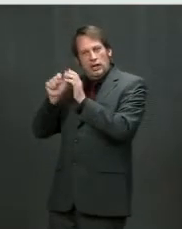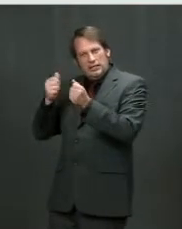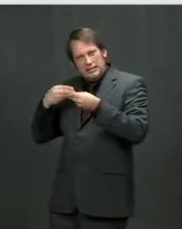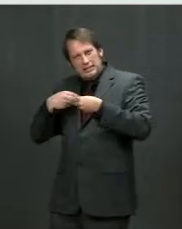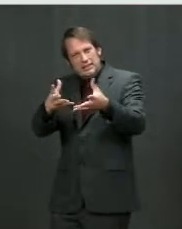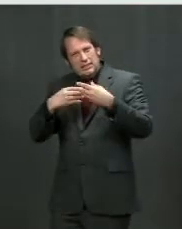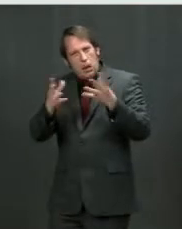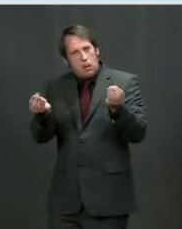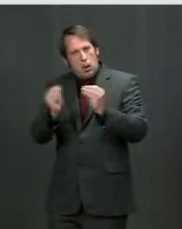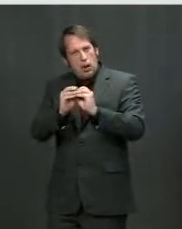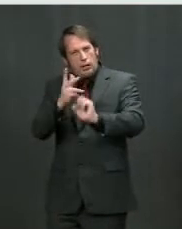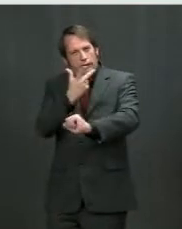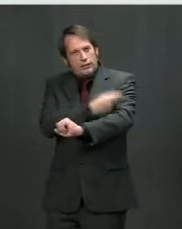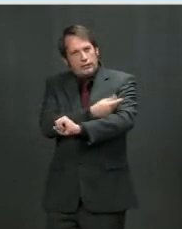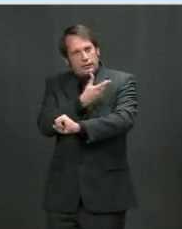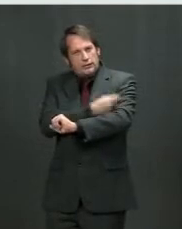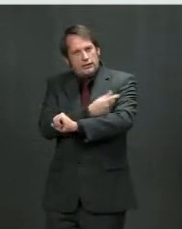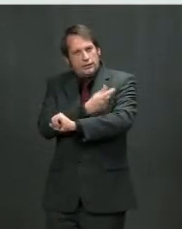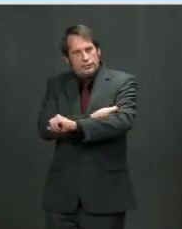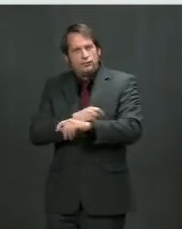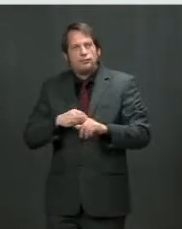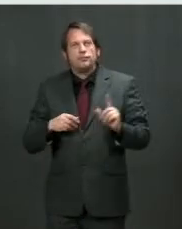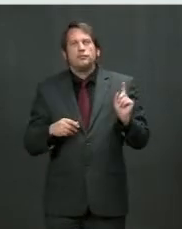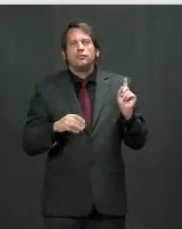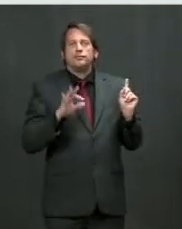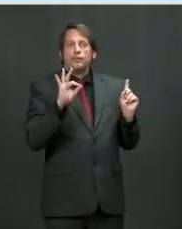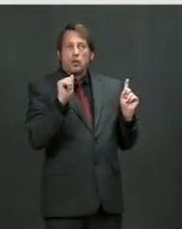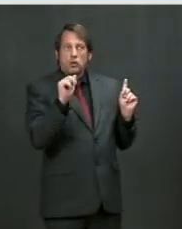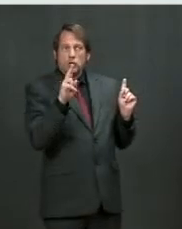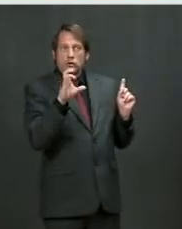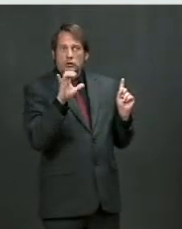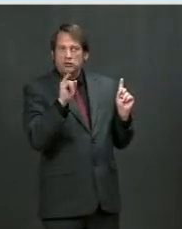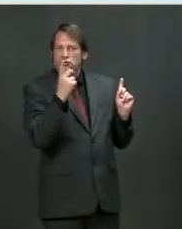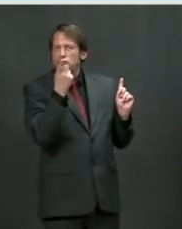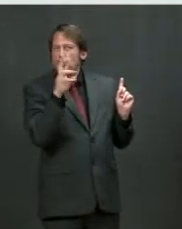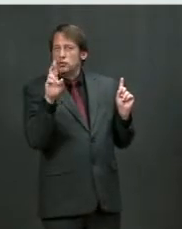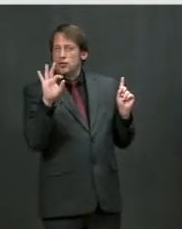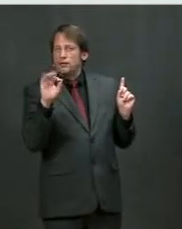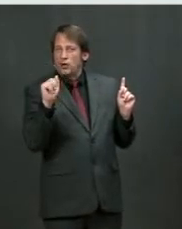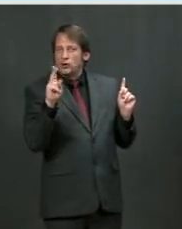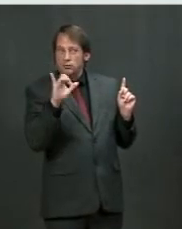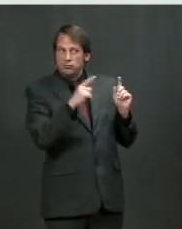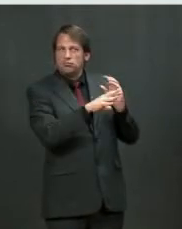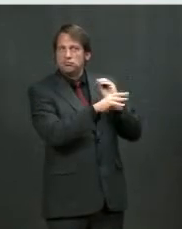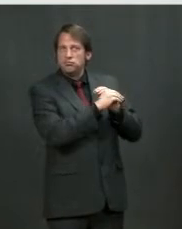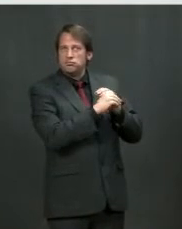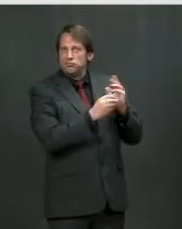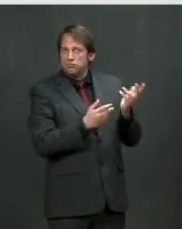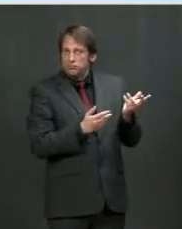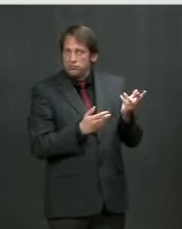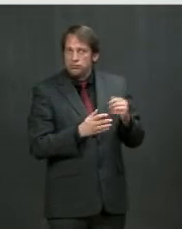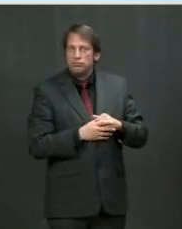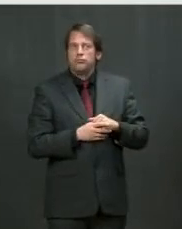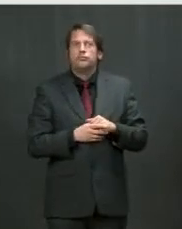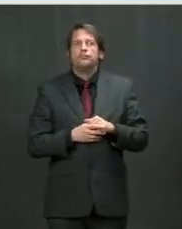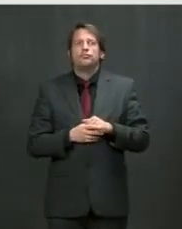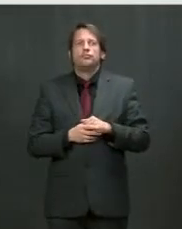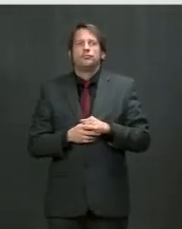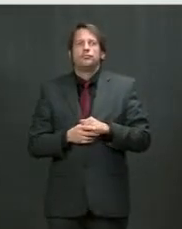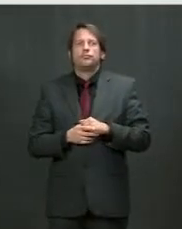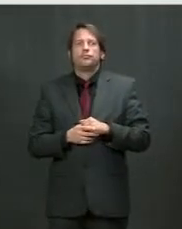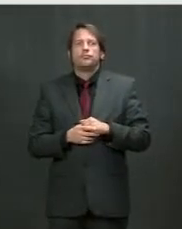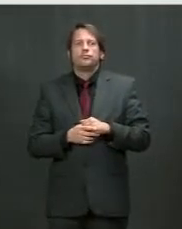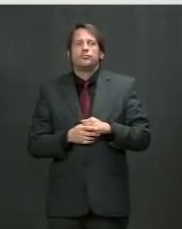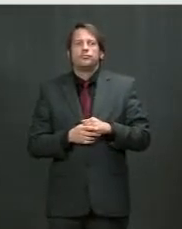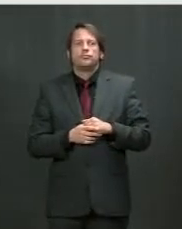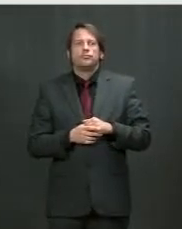that question and emphasize some things that Dr. Walensky said, we have within the state the